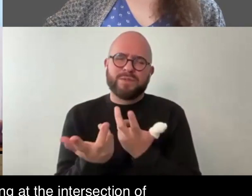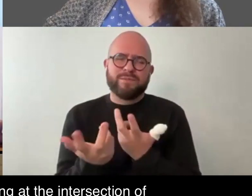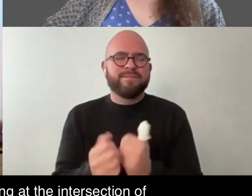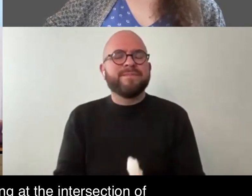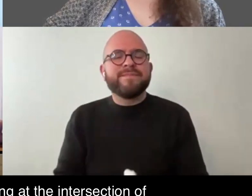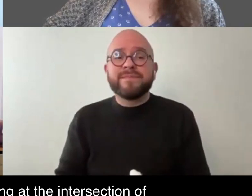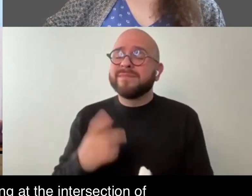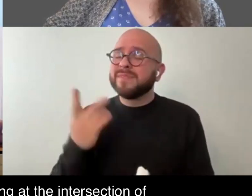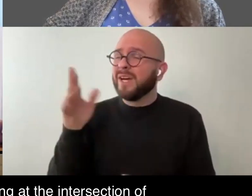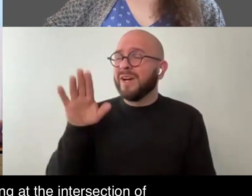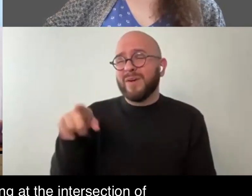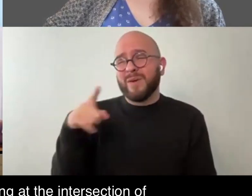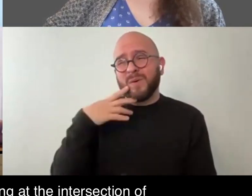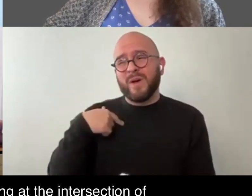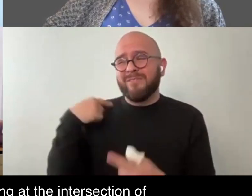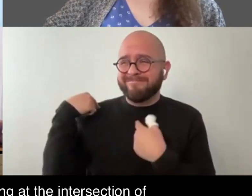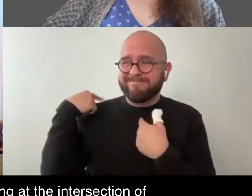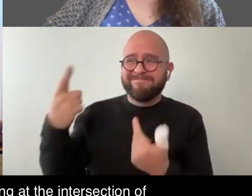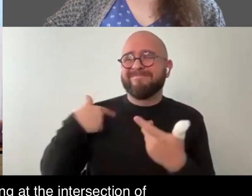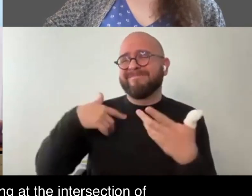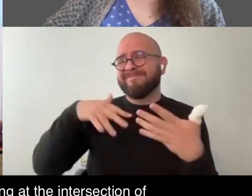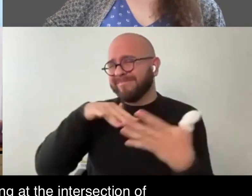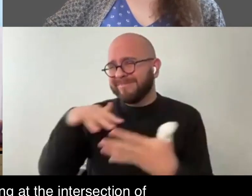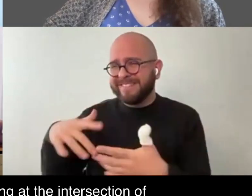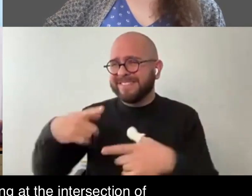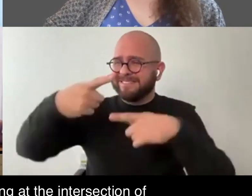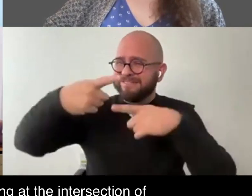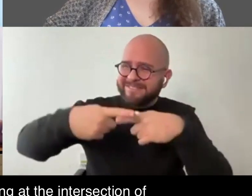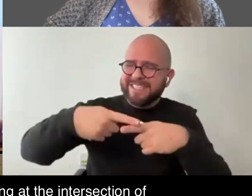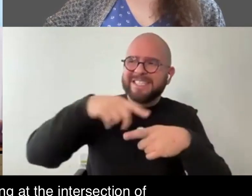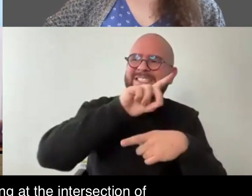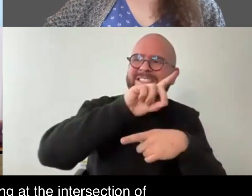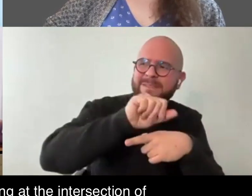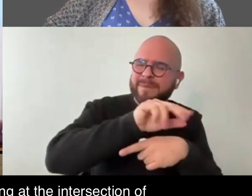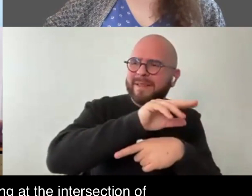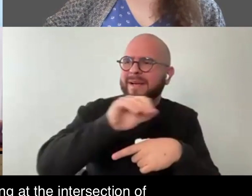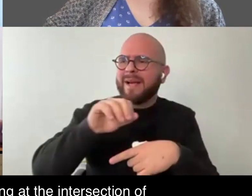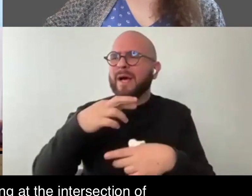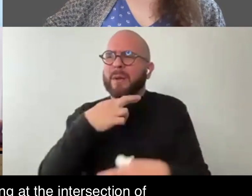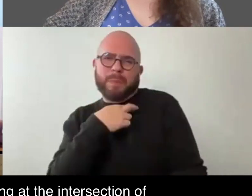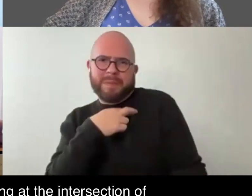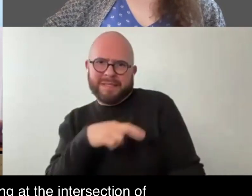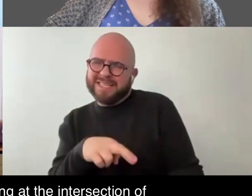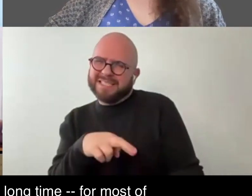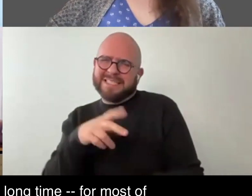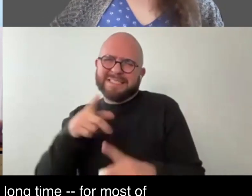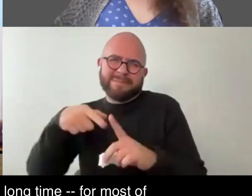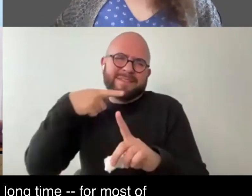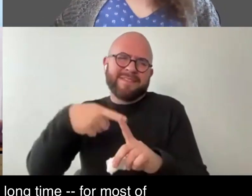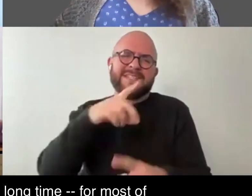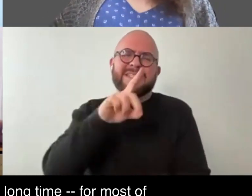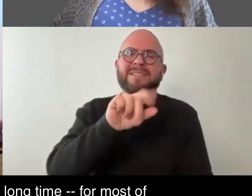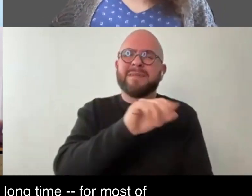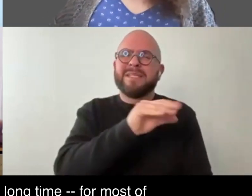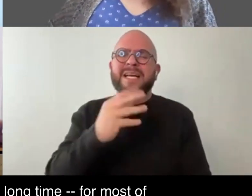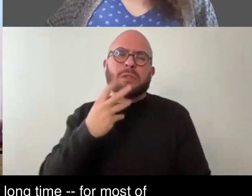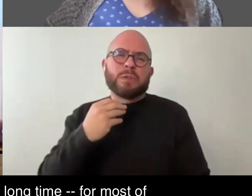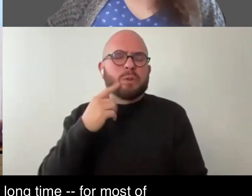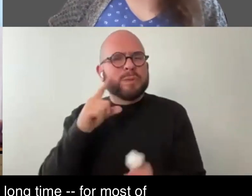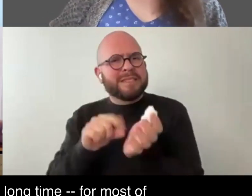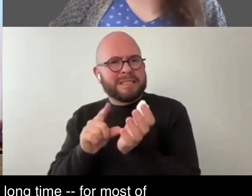and researching and working at the intersection of disability and religion, particularly disability and Jewish